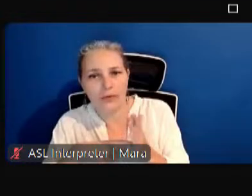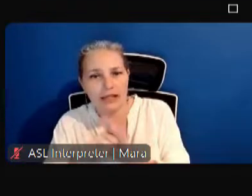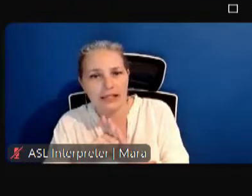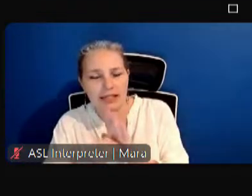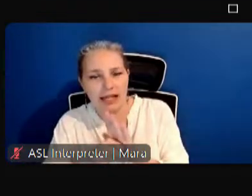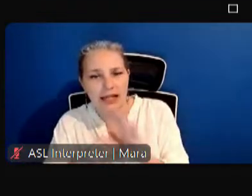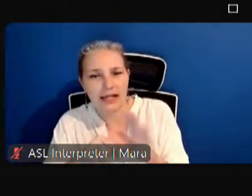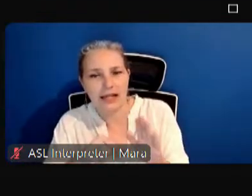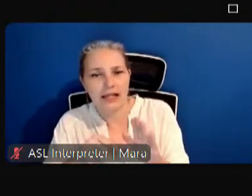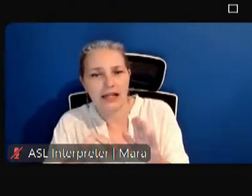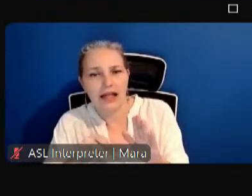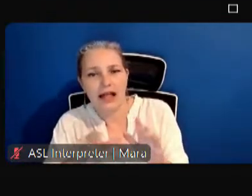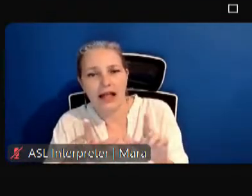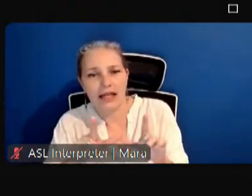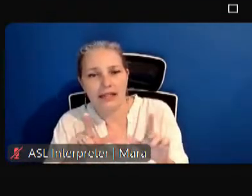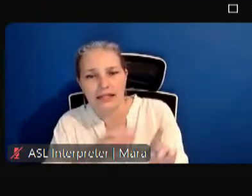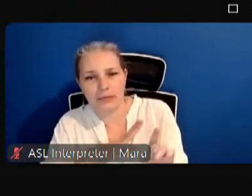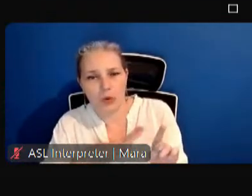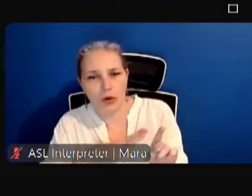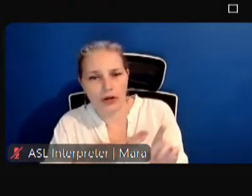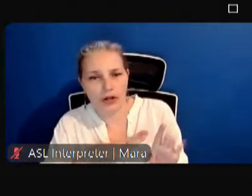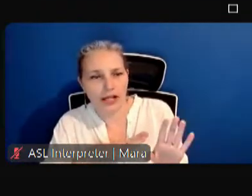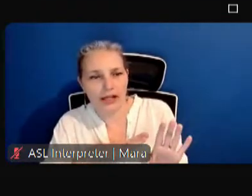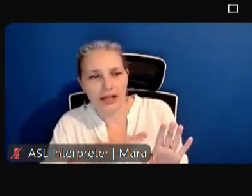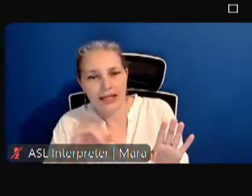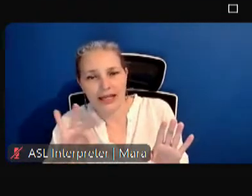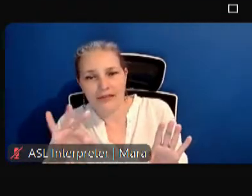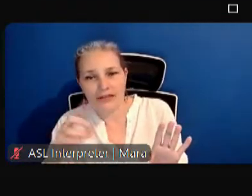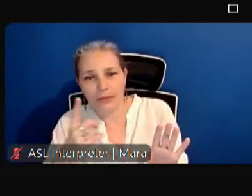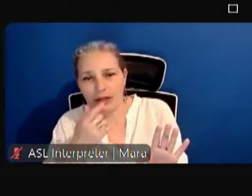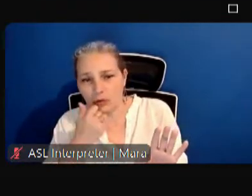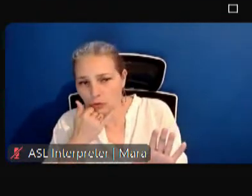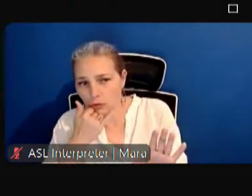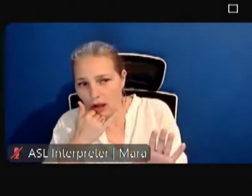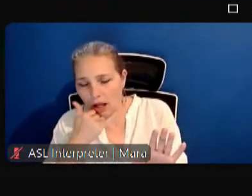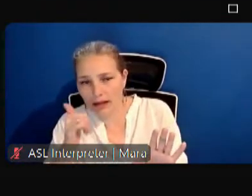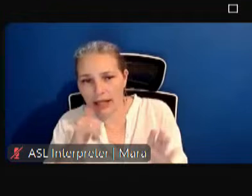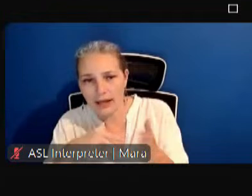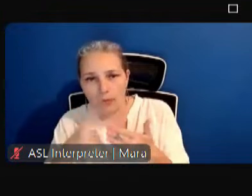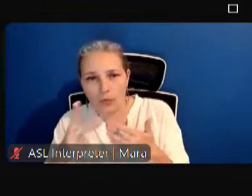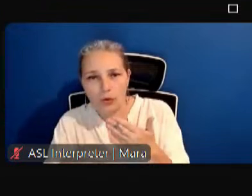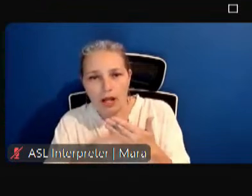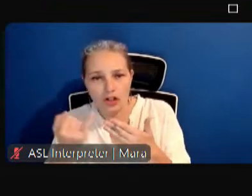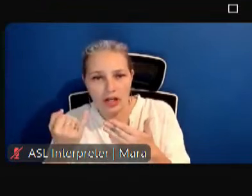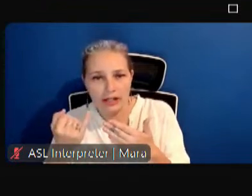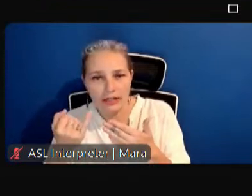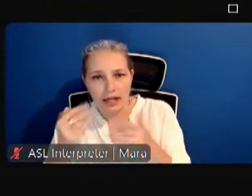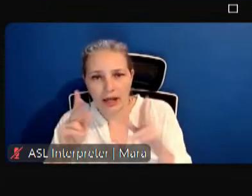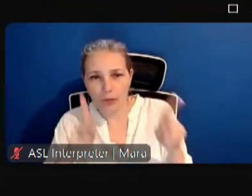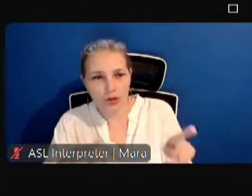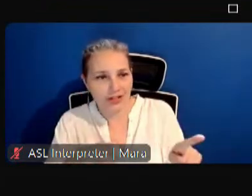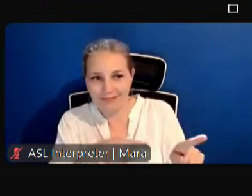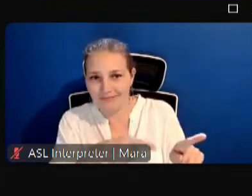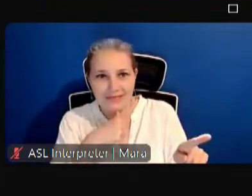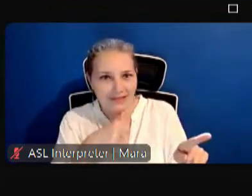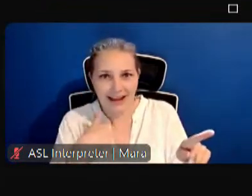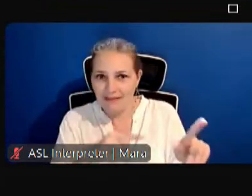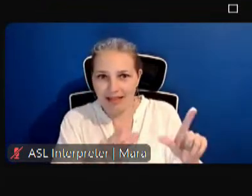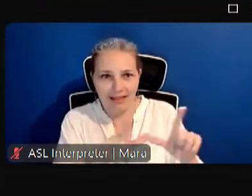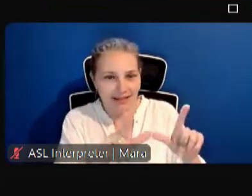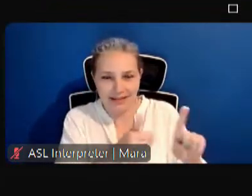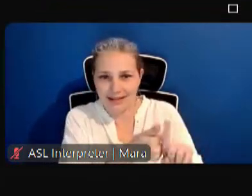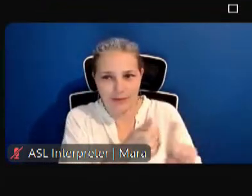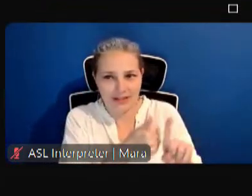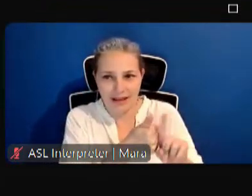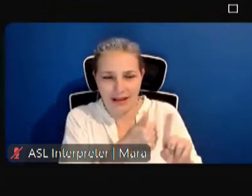If something goes wrong, especially something like, you experienced a project by an individual who's not licensed to do that work, or maybe you